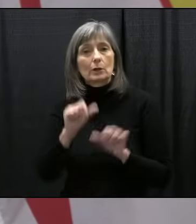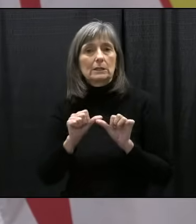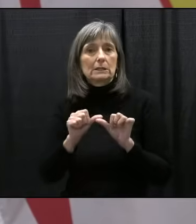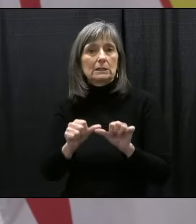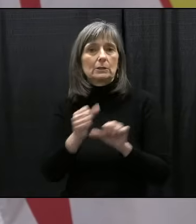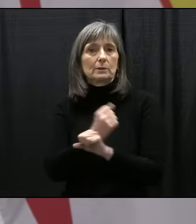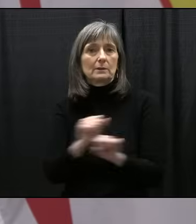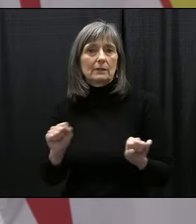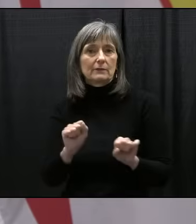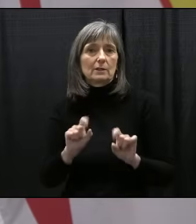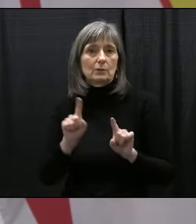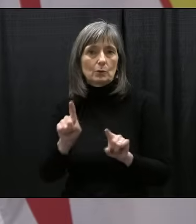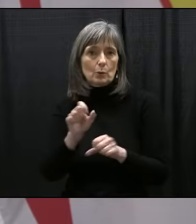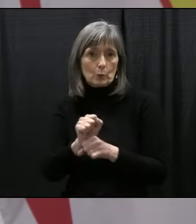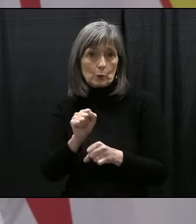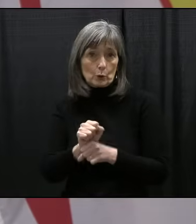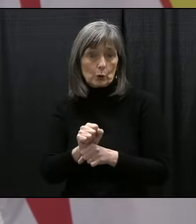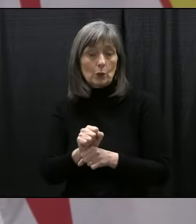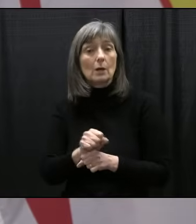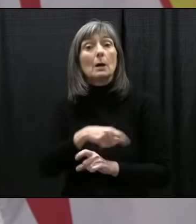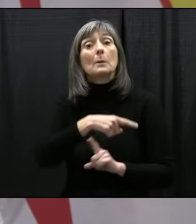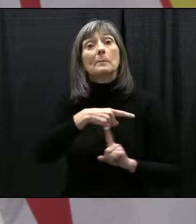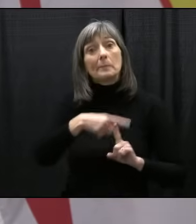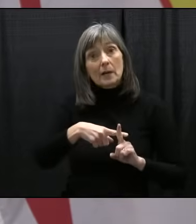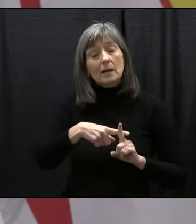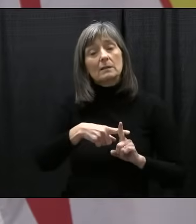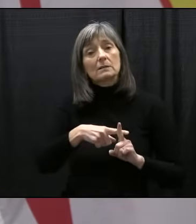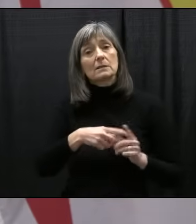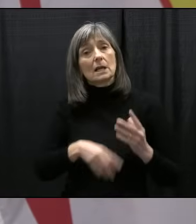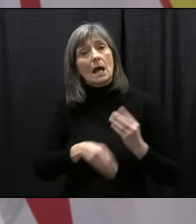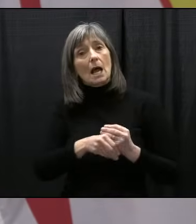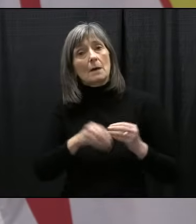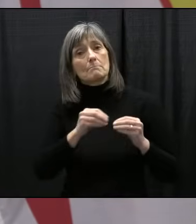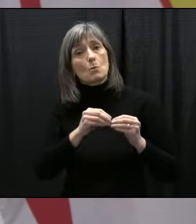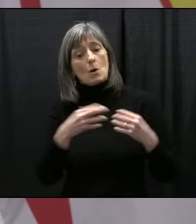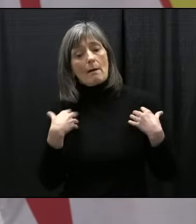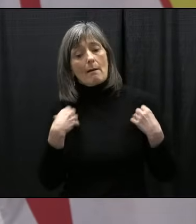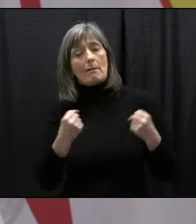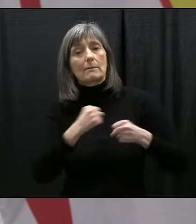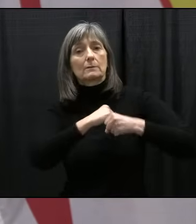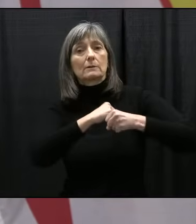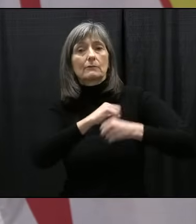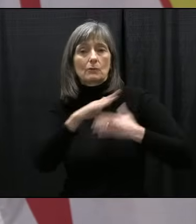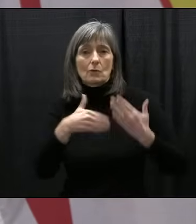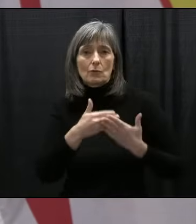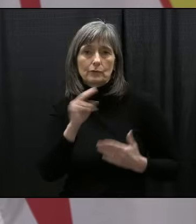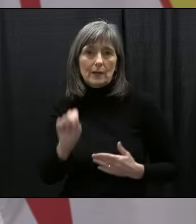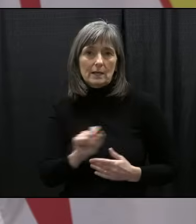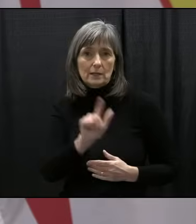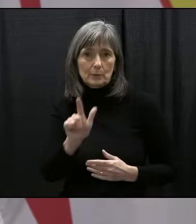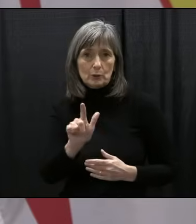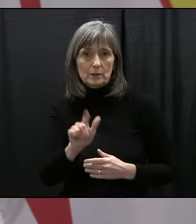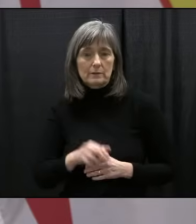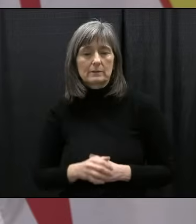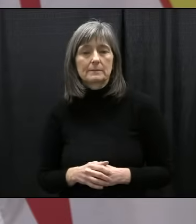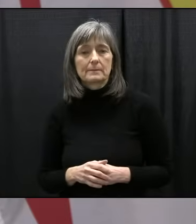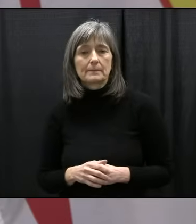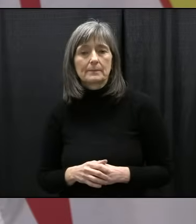safety in the workplace, as well as to ensure additional health protection for Newfoundlanders and